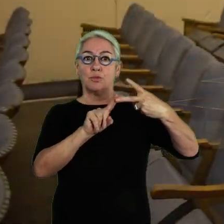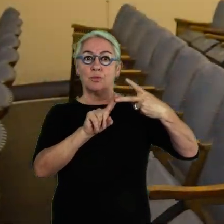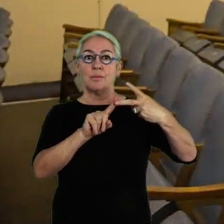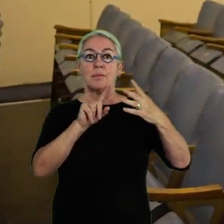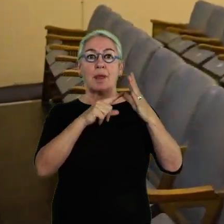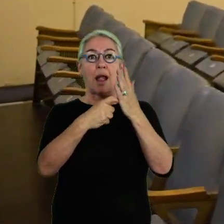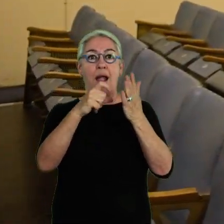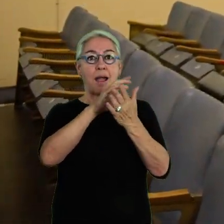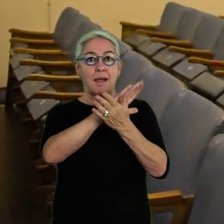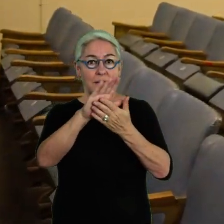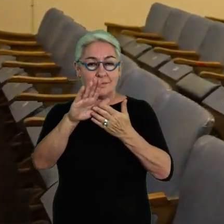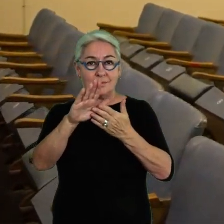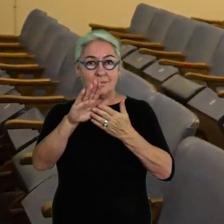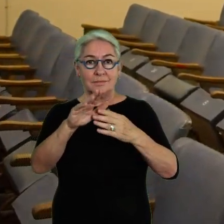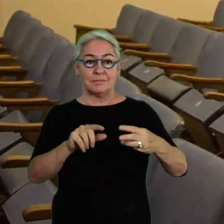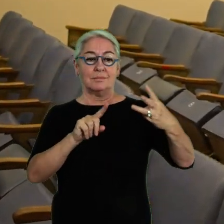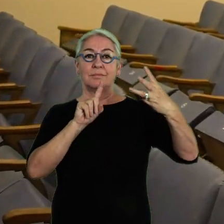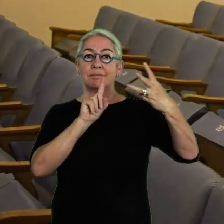the Arch,